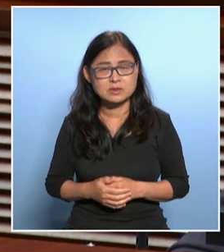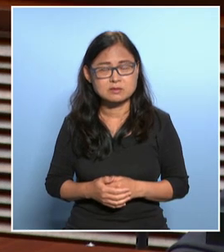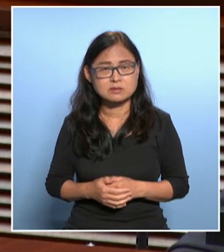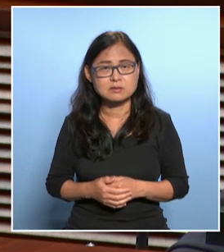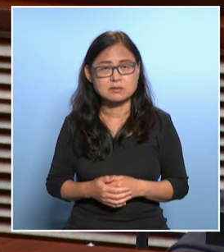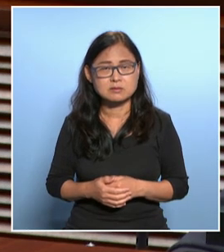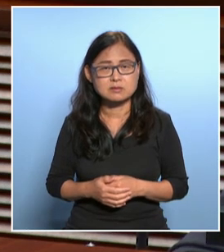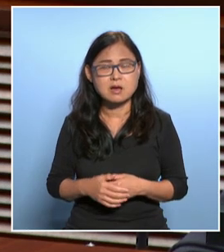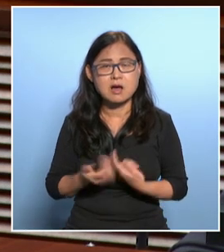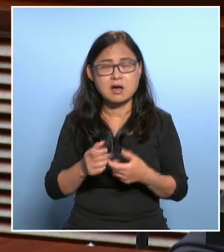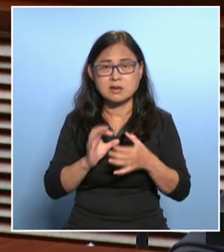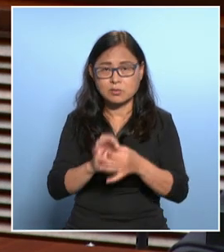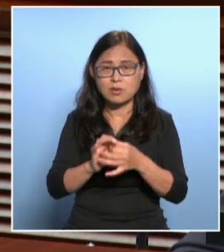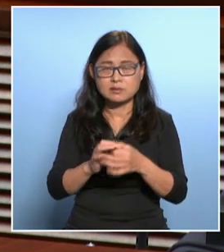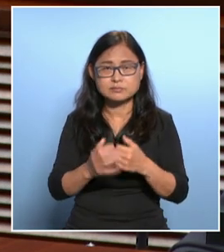referral.